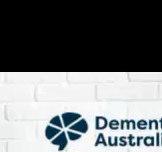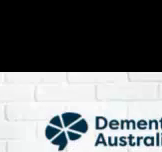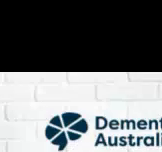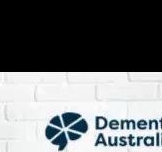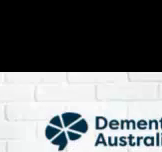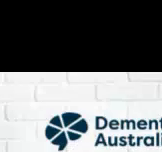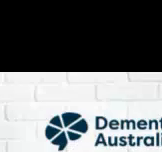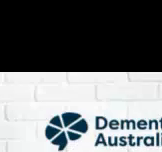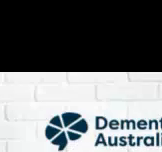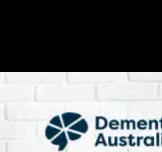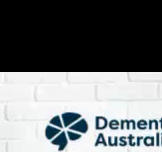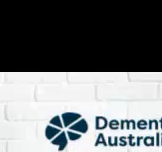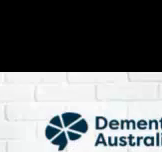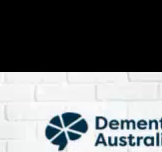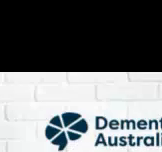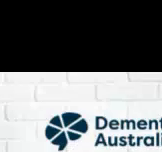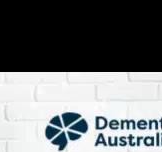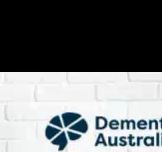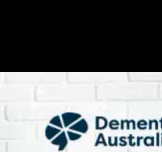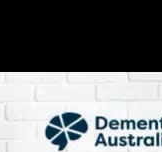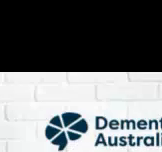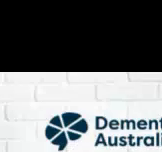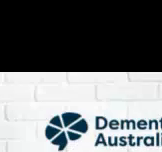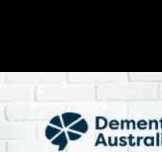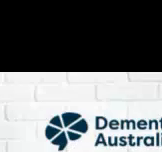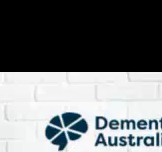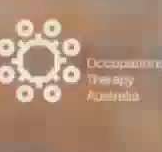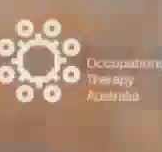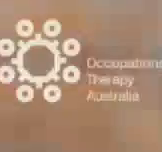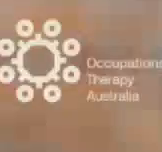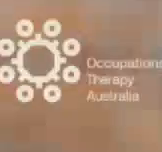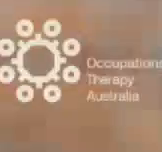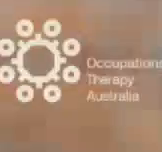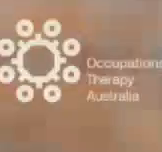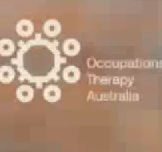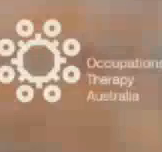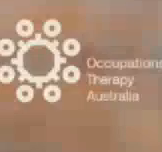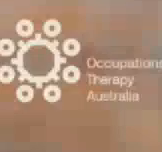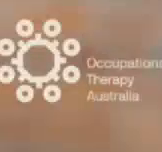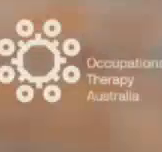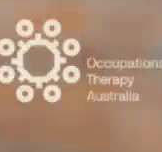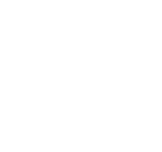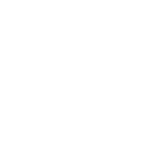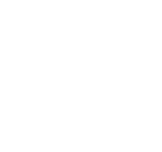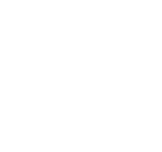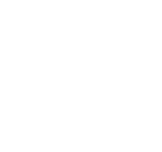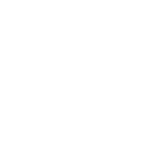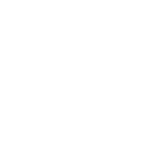problem. All right. Thanks, everybody. Nice to see you. Thanks, everyone. Thanks, Christina. Bye-bye. Bye.